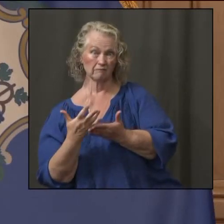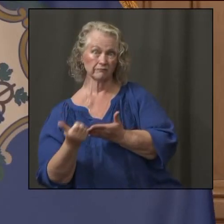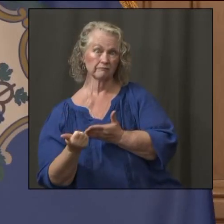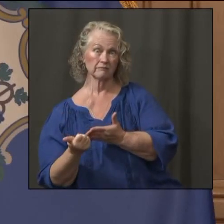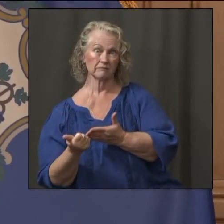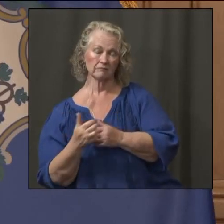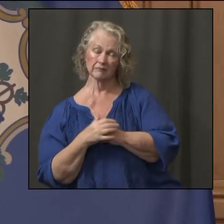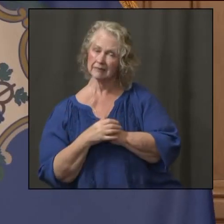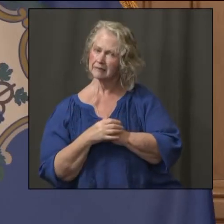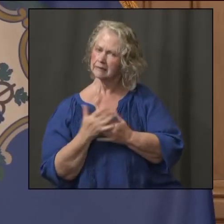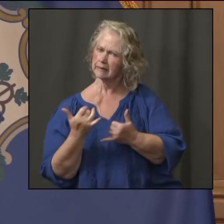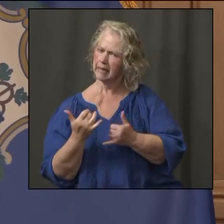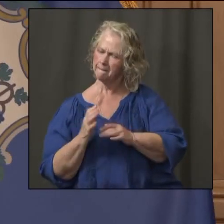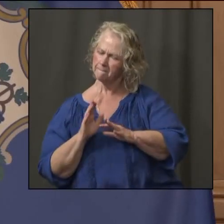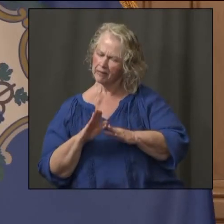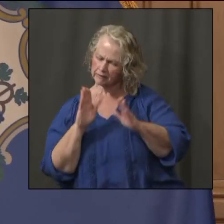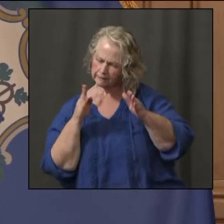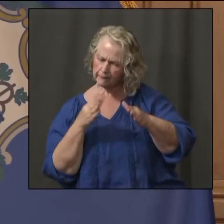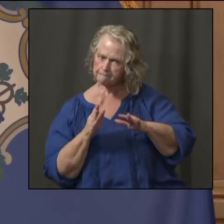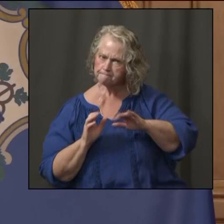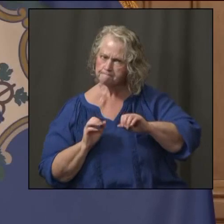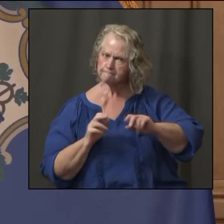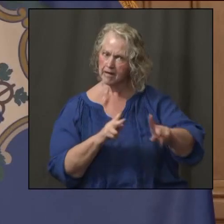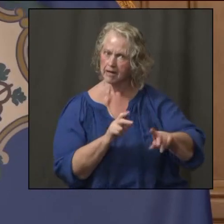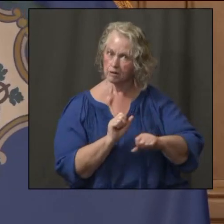focused on getting back to work.